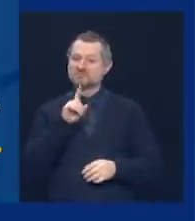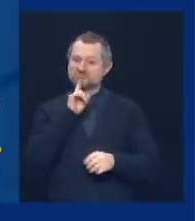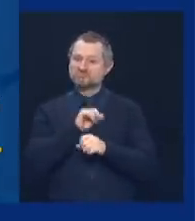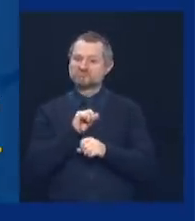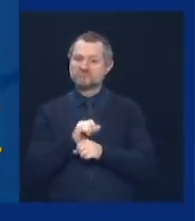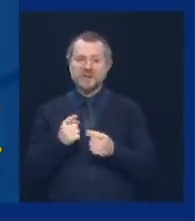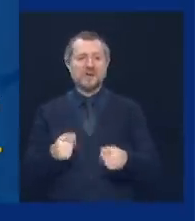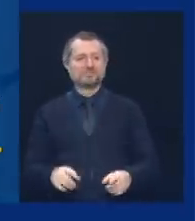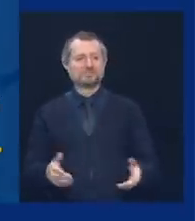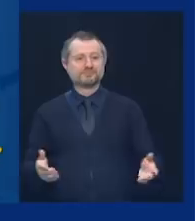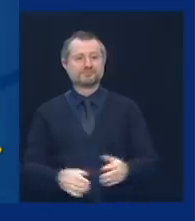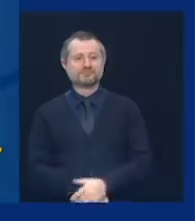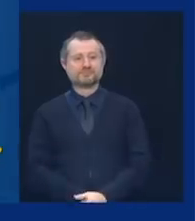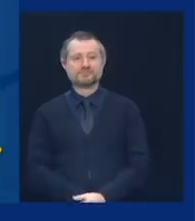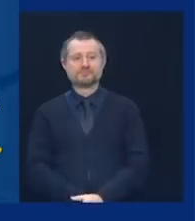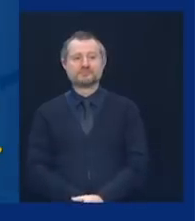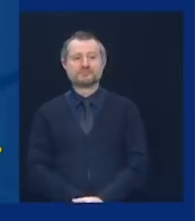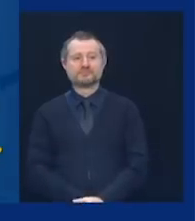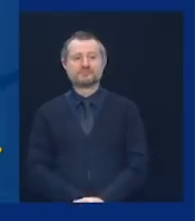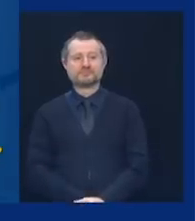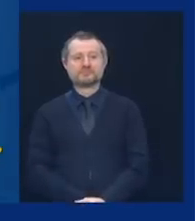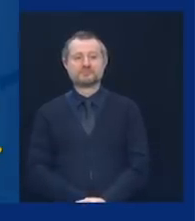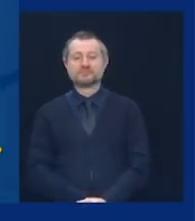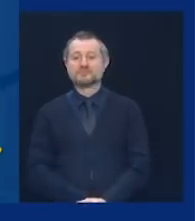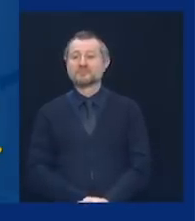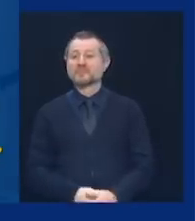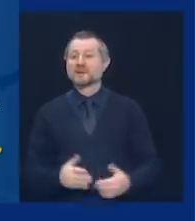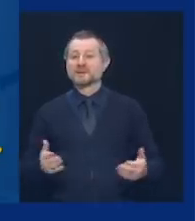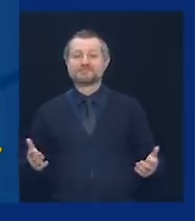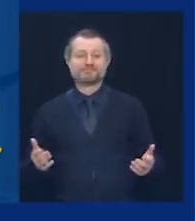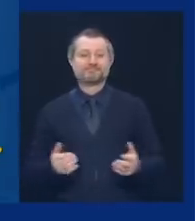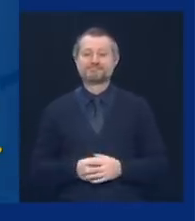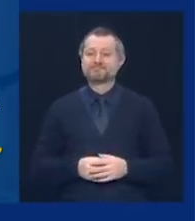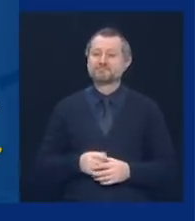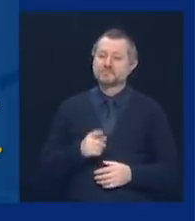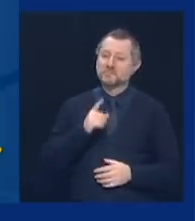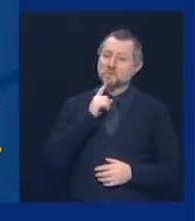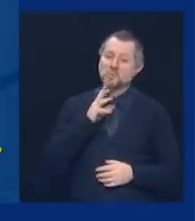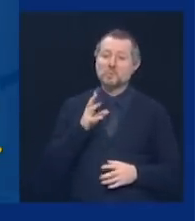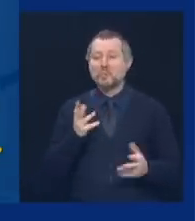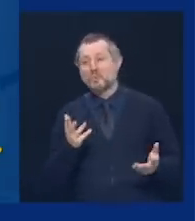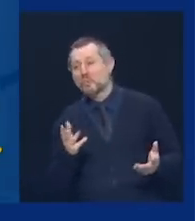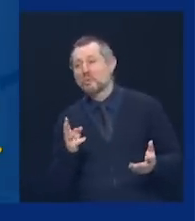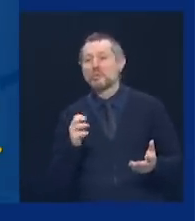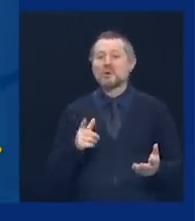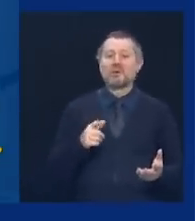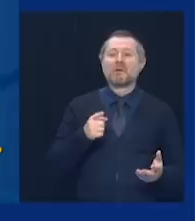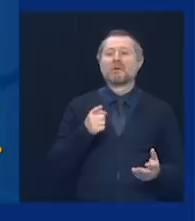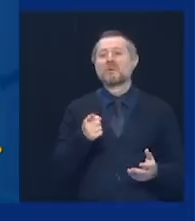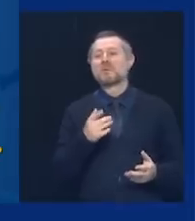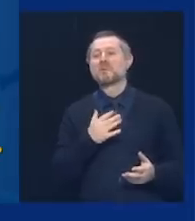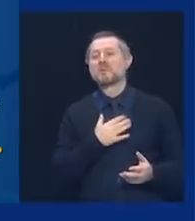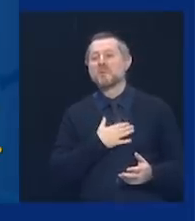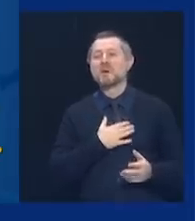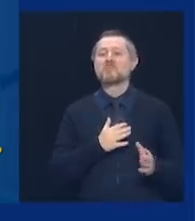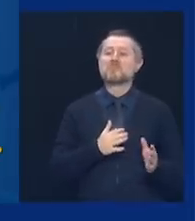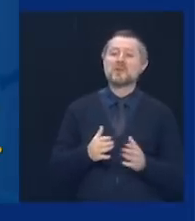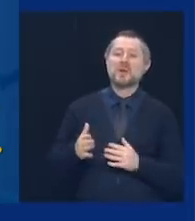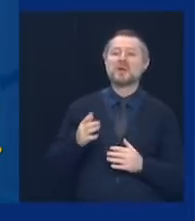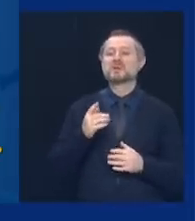situation. Well, Mr. Cuomo's, there are limitations to Mr. Cuomo's plan. I think it's still